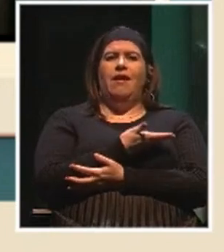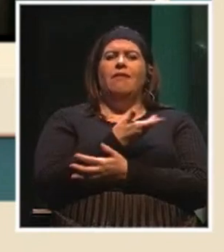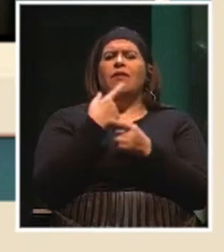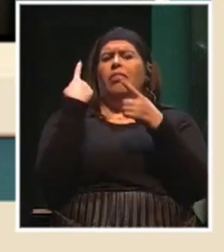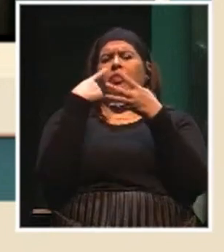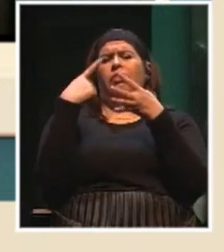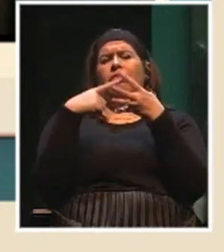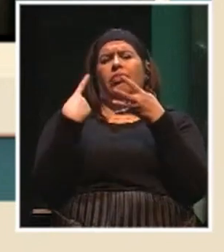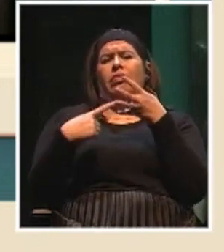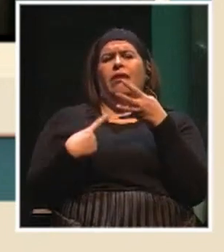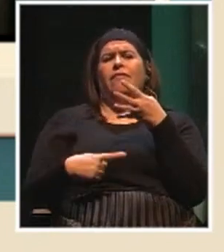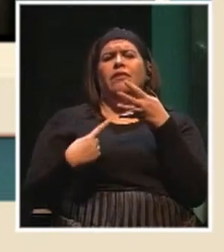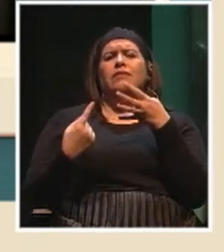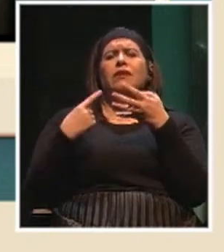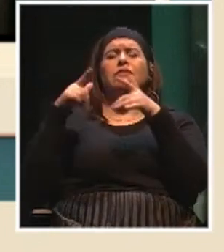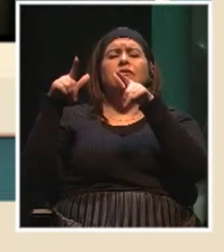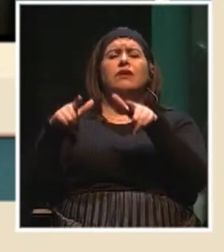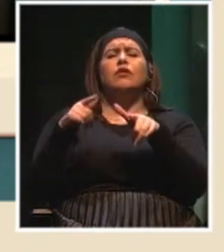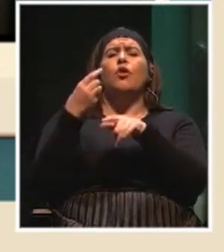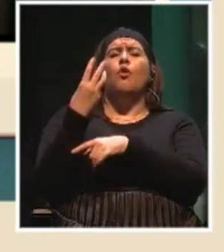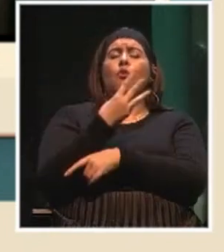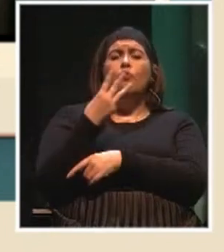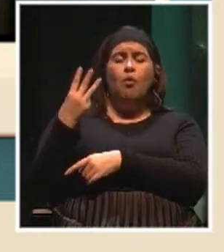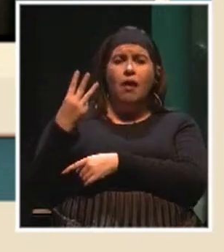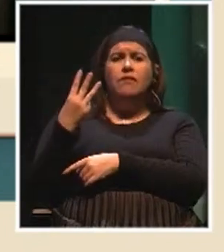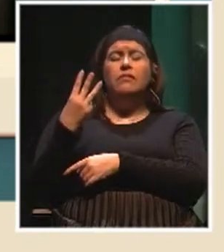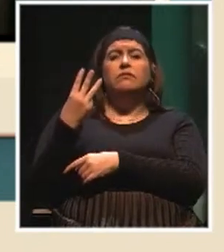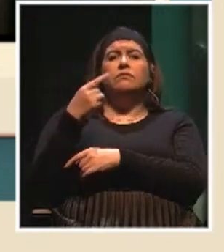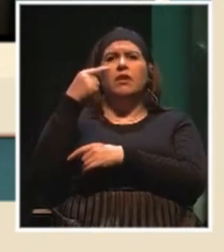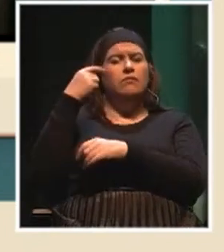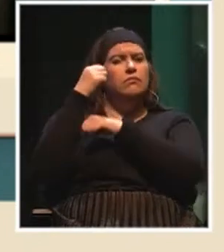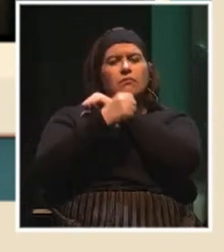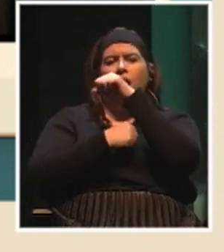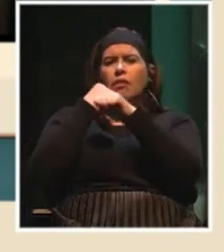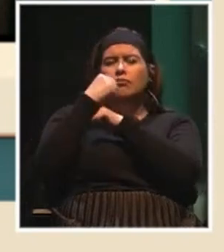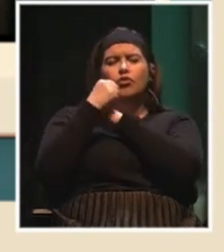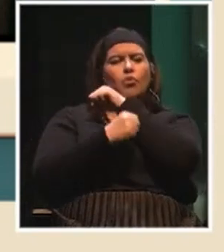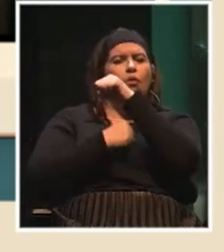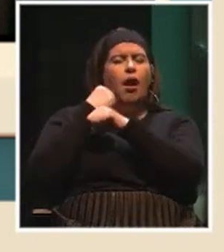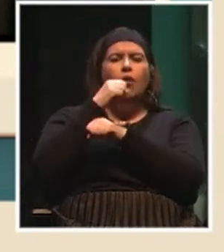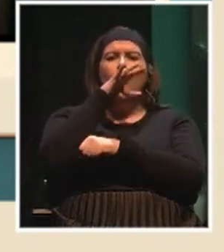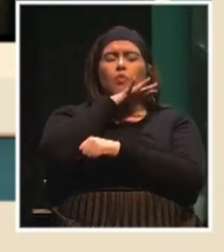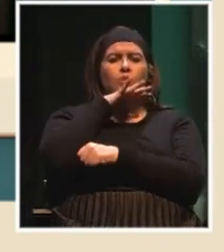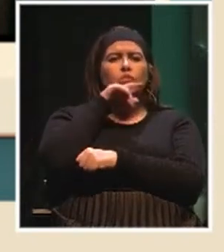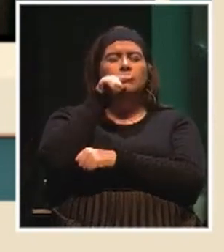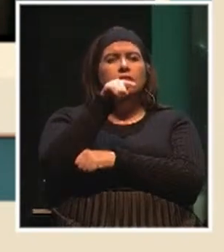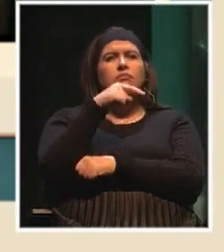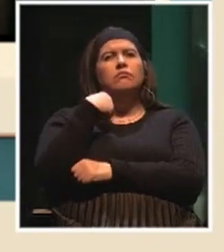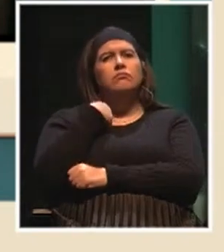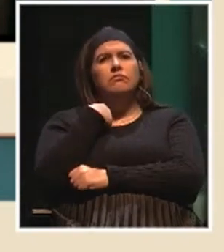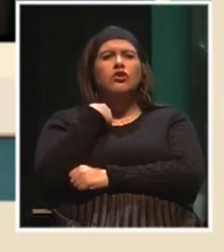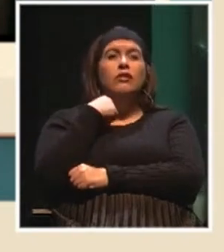had mastered, some of the arts of UX, right? Like how to build websites, how to organize information in